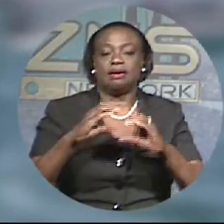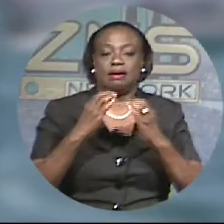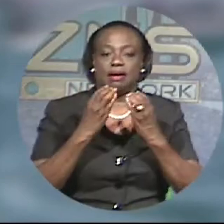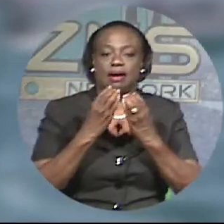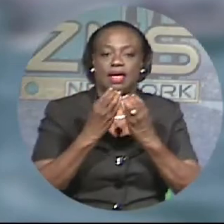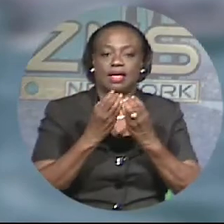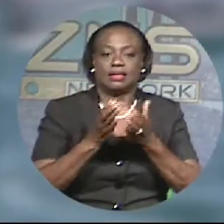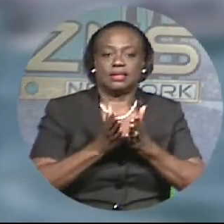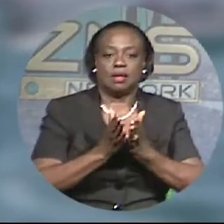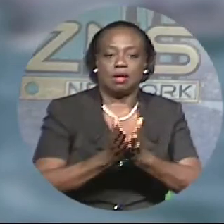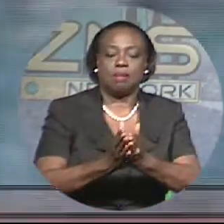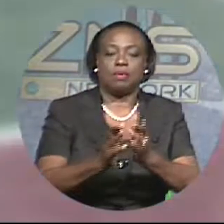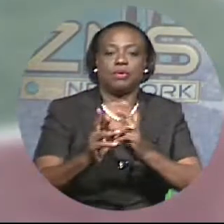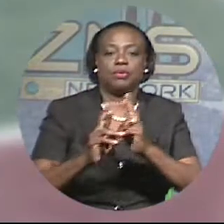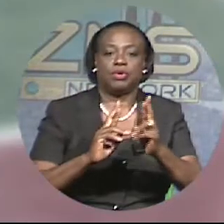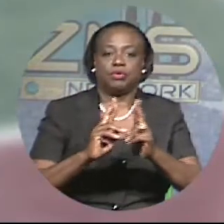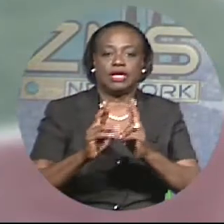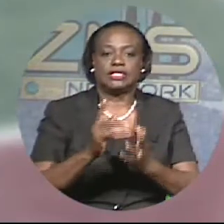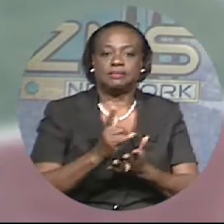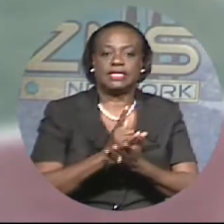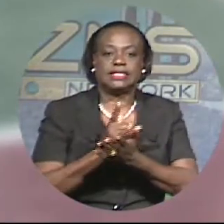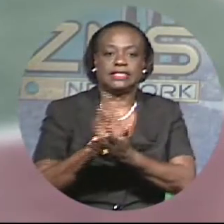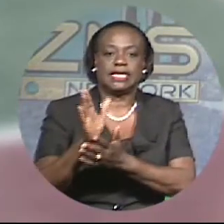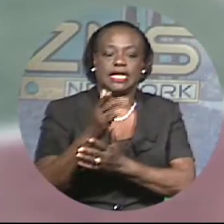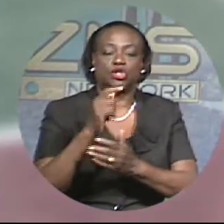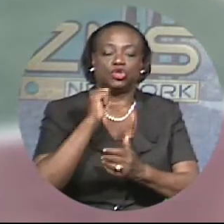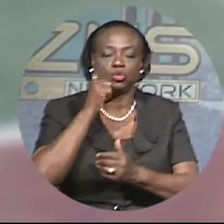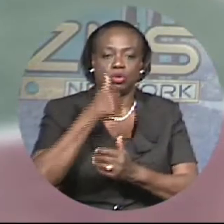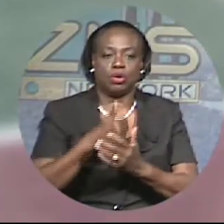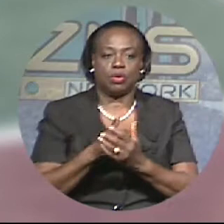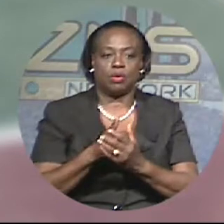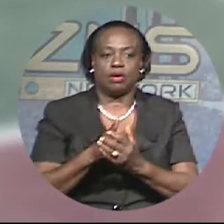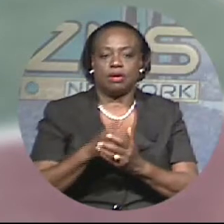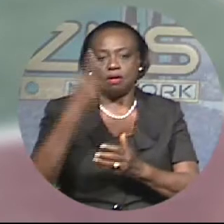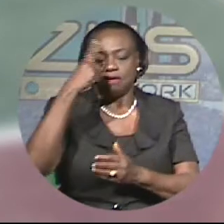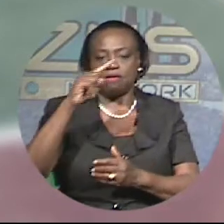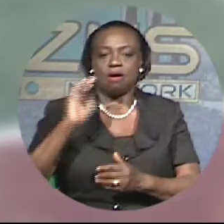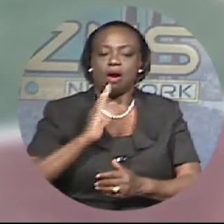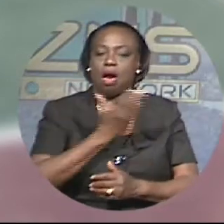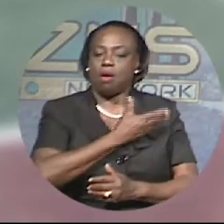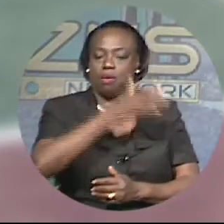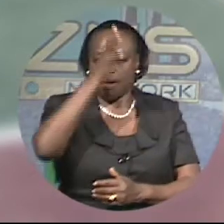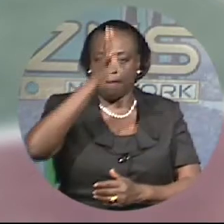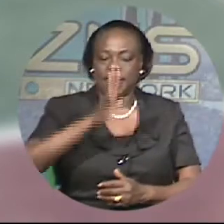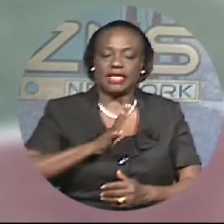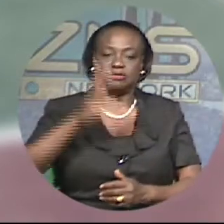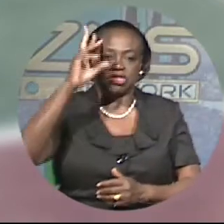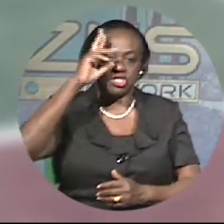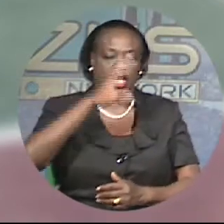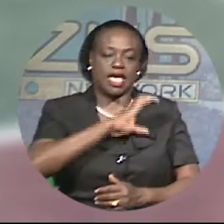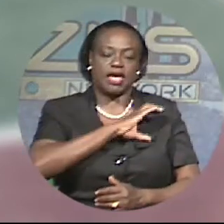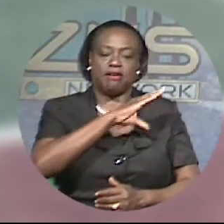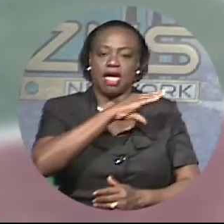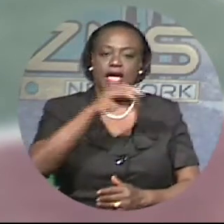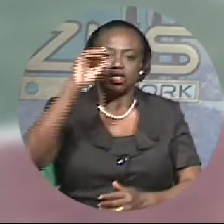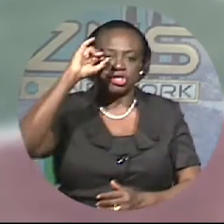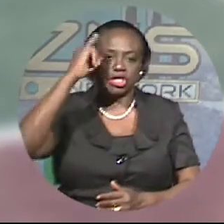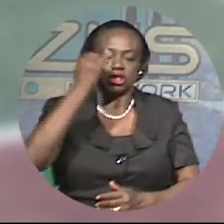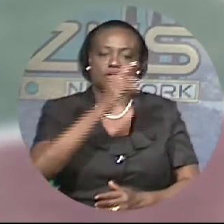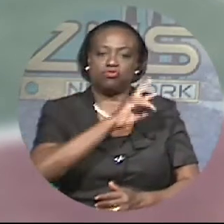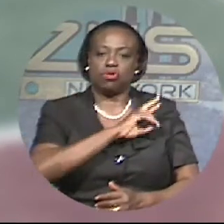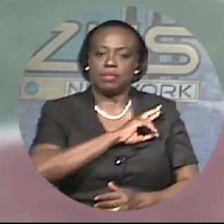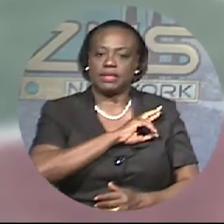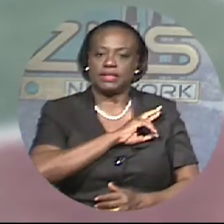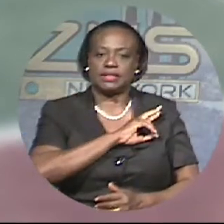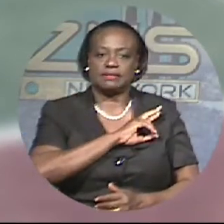three races there will be sailed tomorrow. As for our men's tennis team of Rashid Carey and Justin Roberts, they were unable to